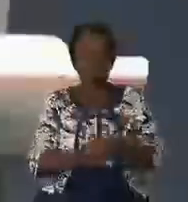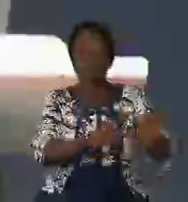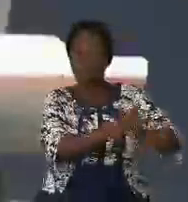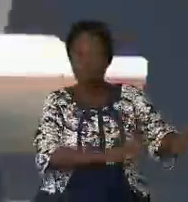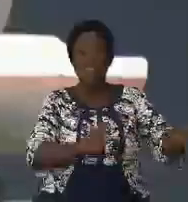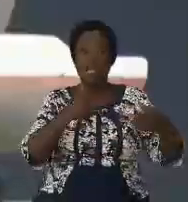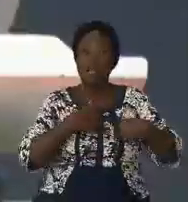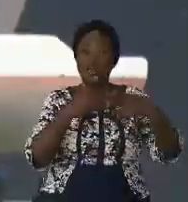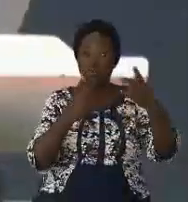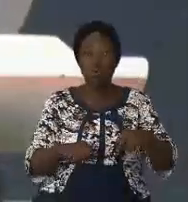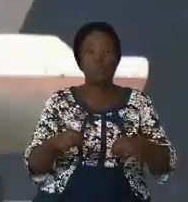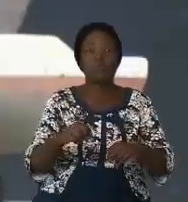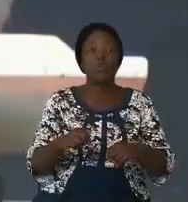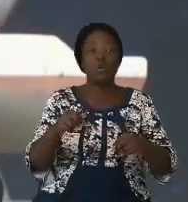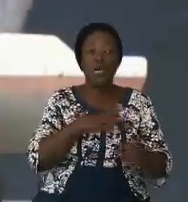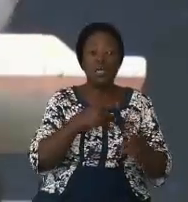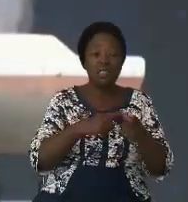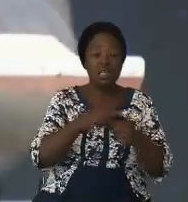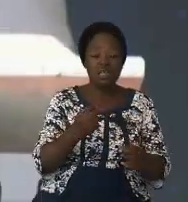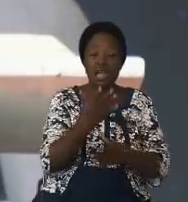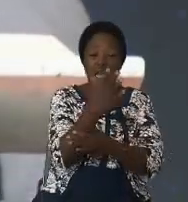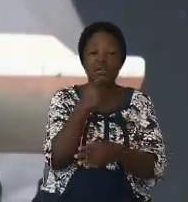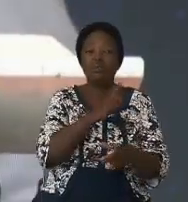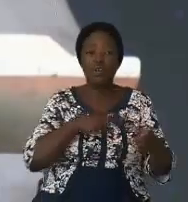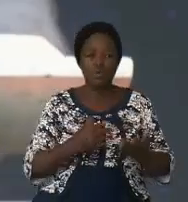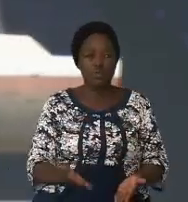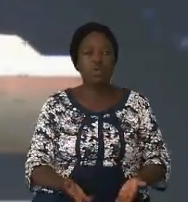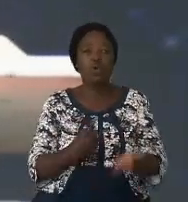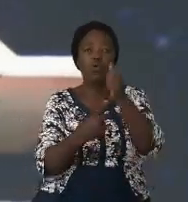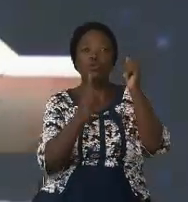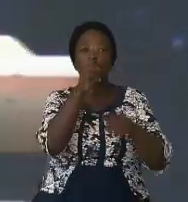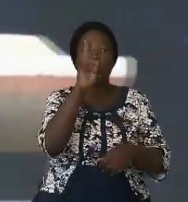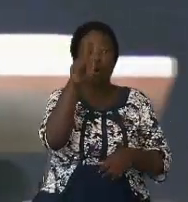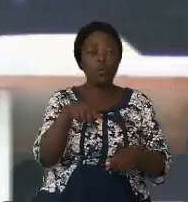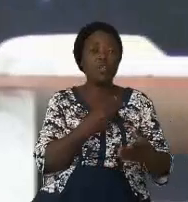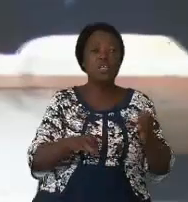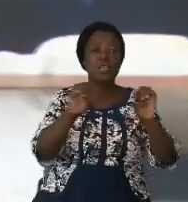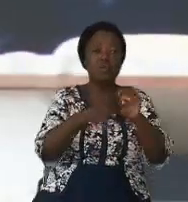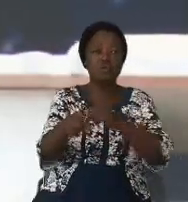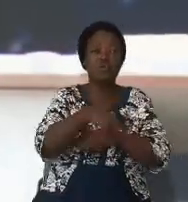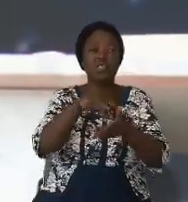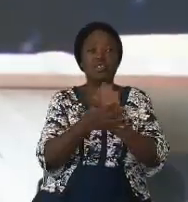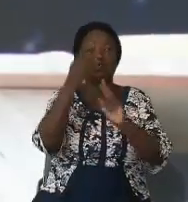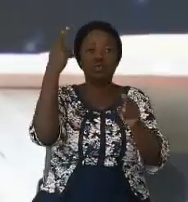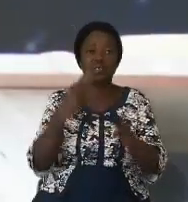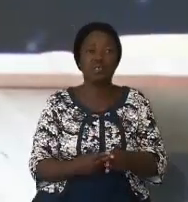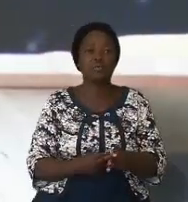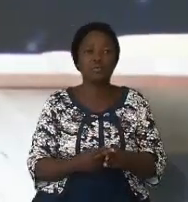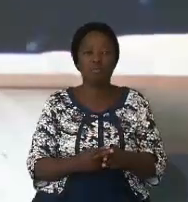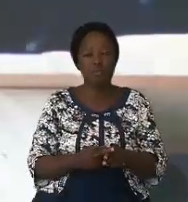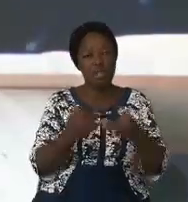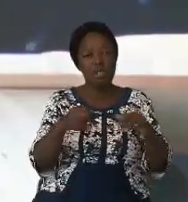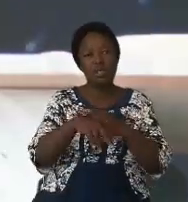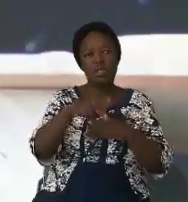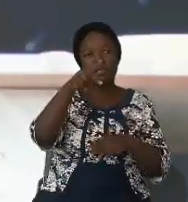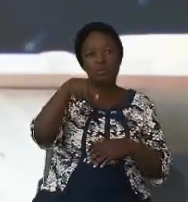the ditch, in the trench, mercy has come. The big hand of the Lord will pull you up even